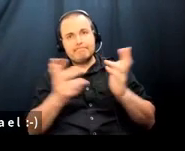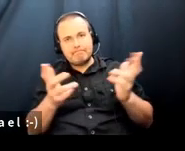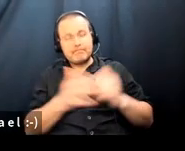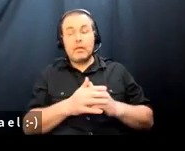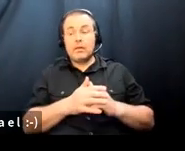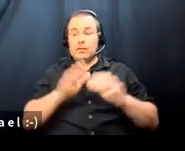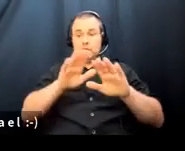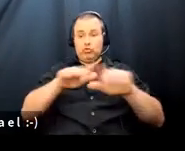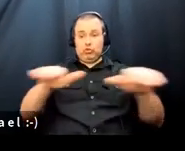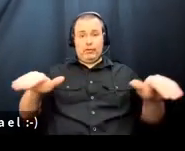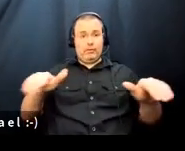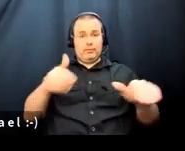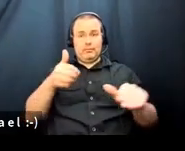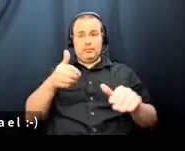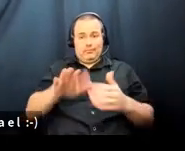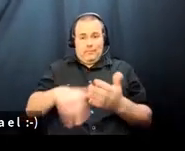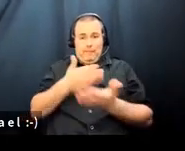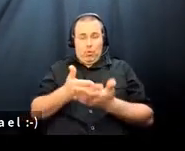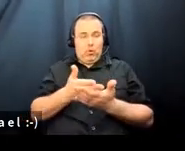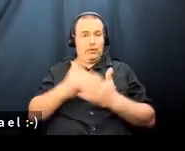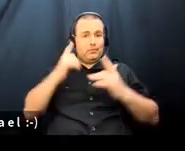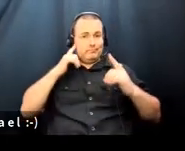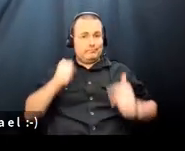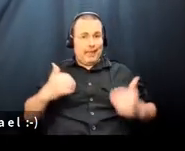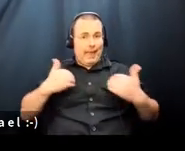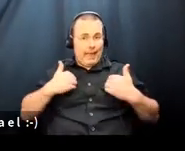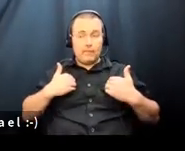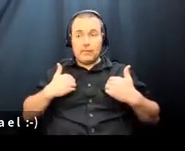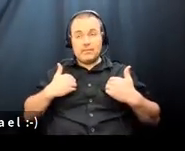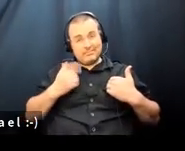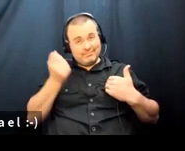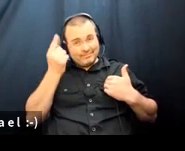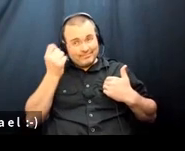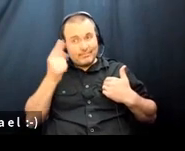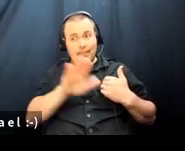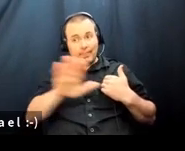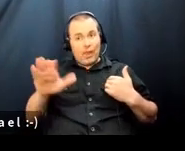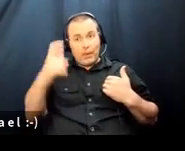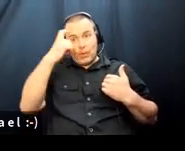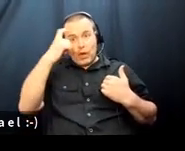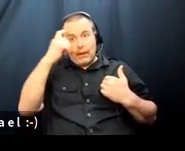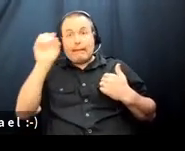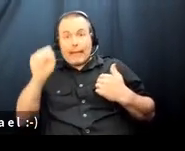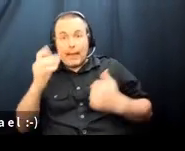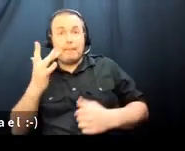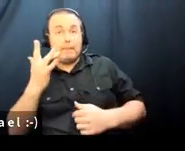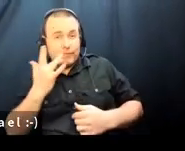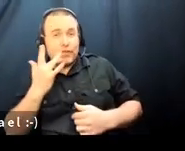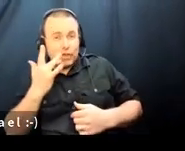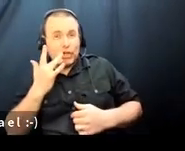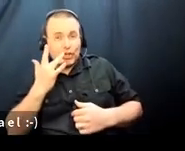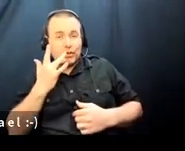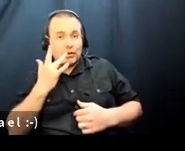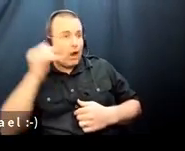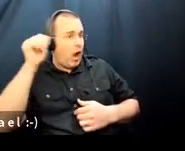children who are born with hearing loss can have a brain that prefers auditory input. It seems